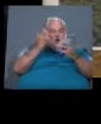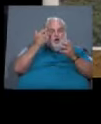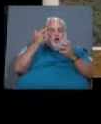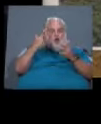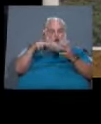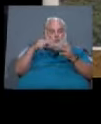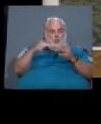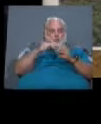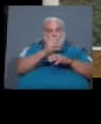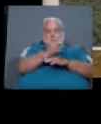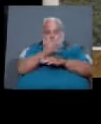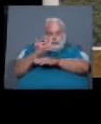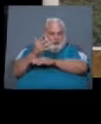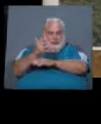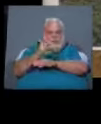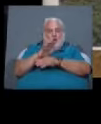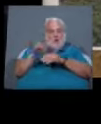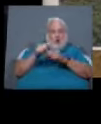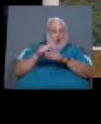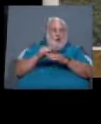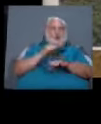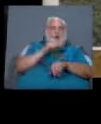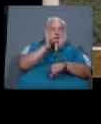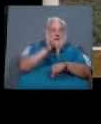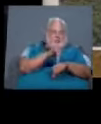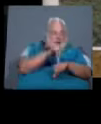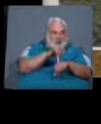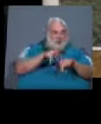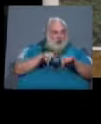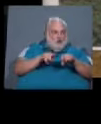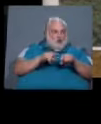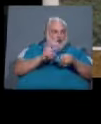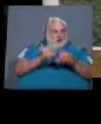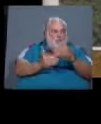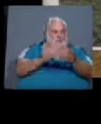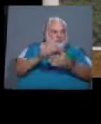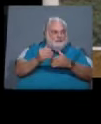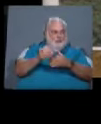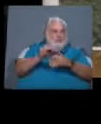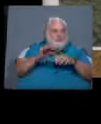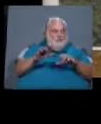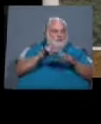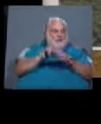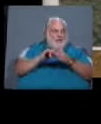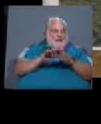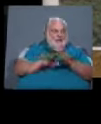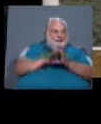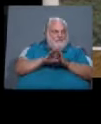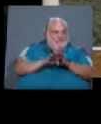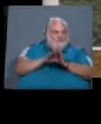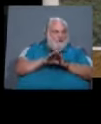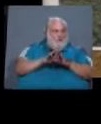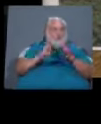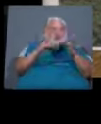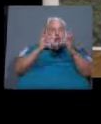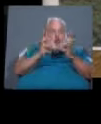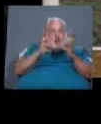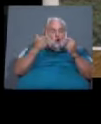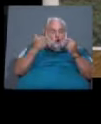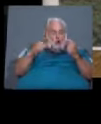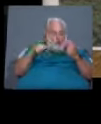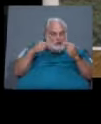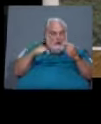all trees that will be untouched in the process of doing our development. So those dark green